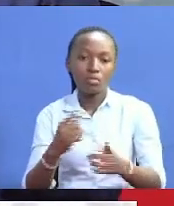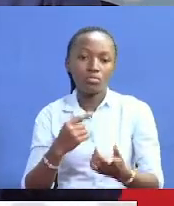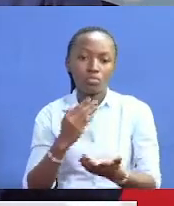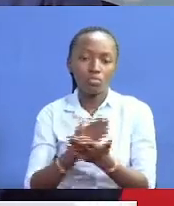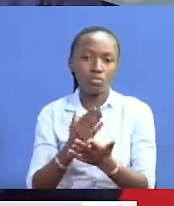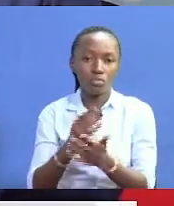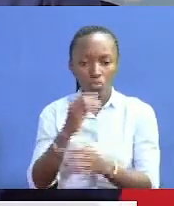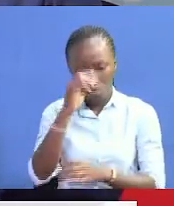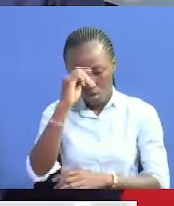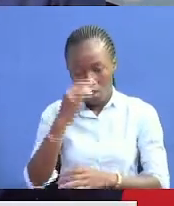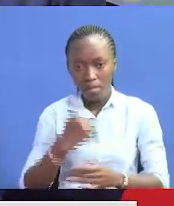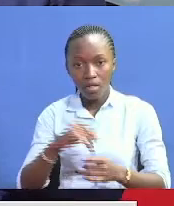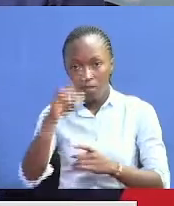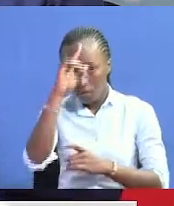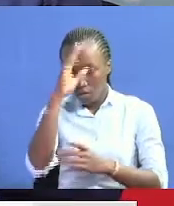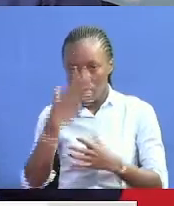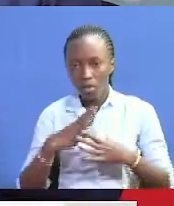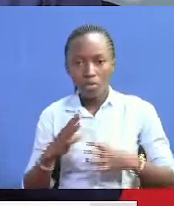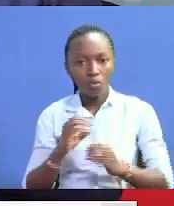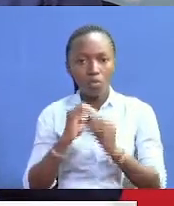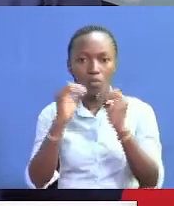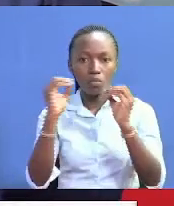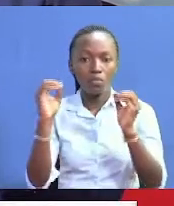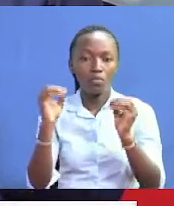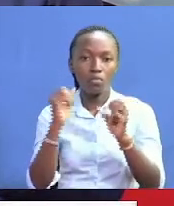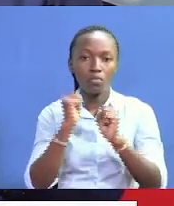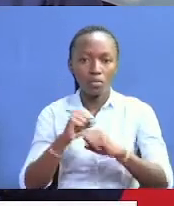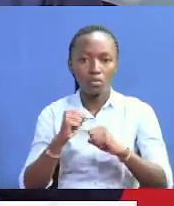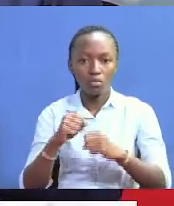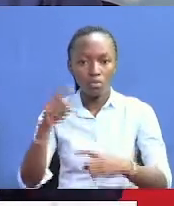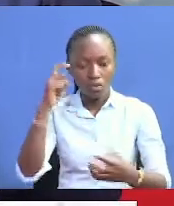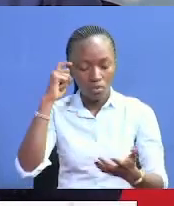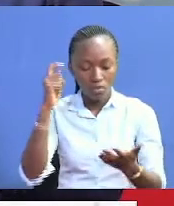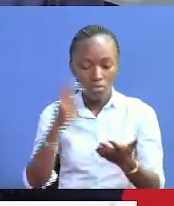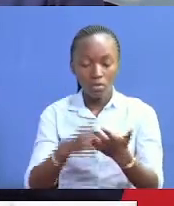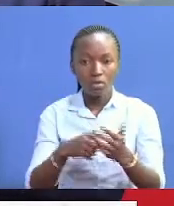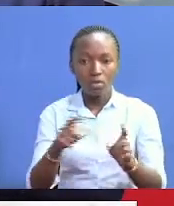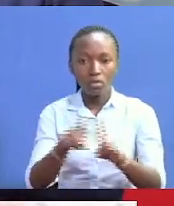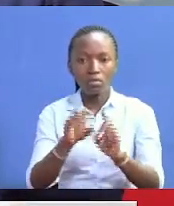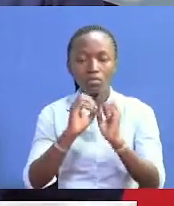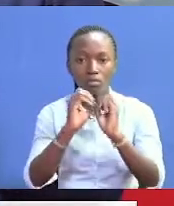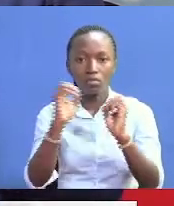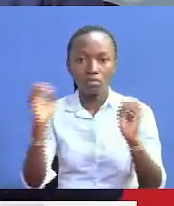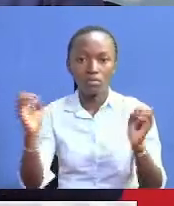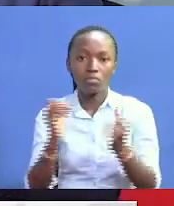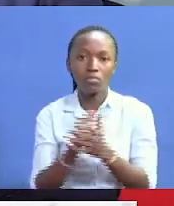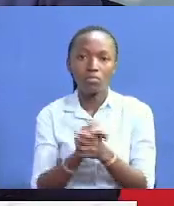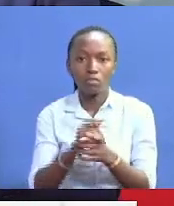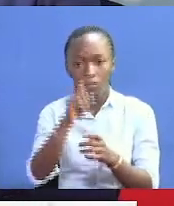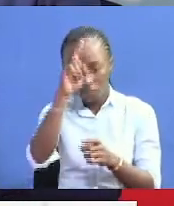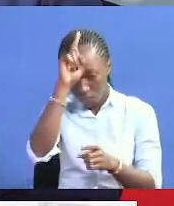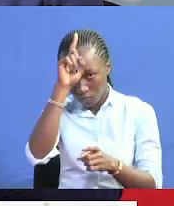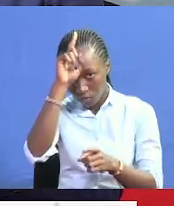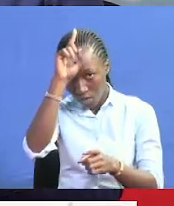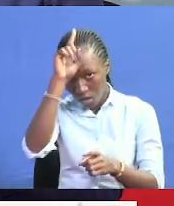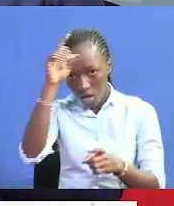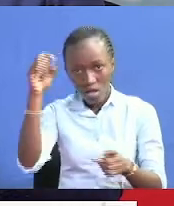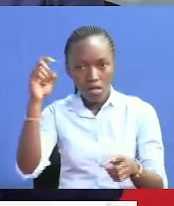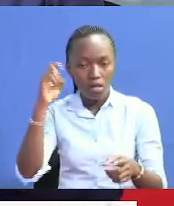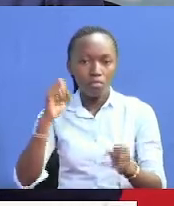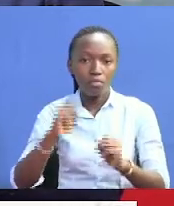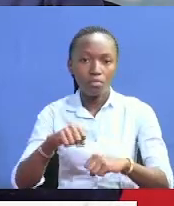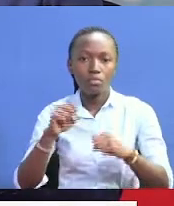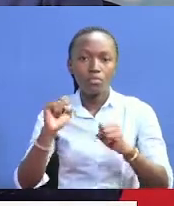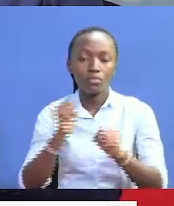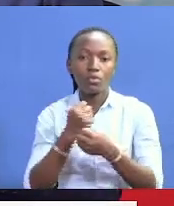faction not exactly recognizing this, and this leads to various issues. The village champion may not have these privileges, they may not be able to